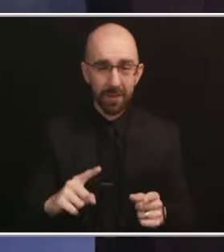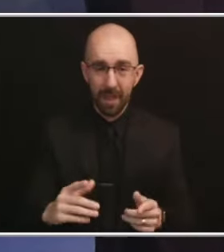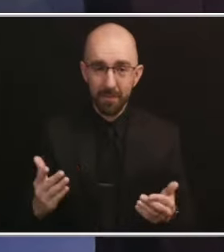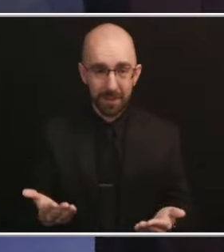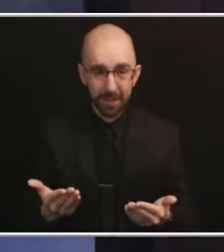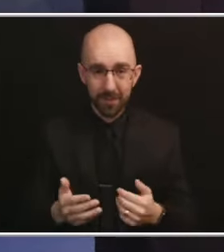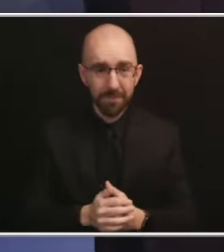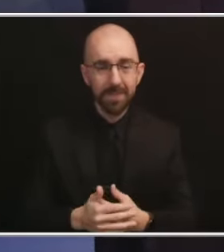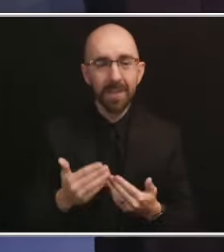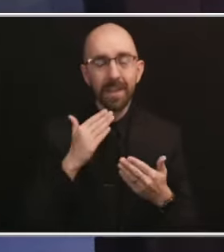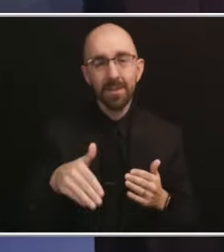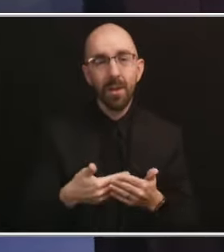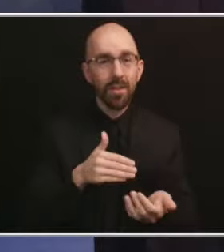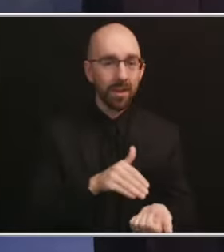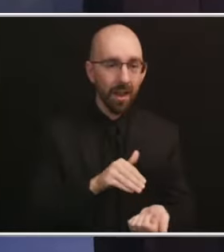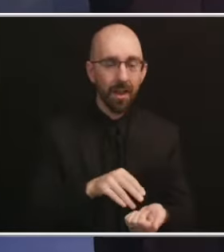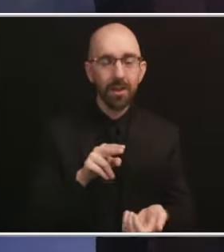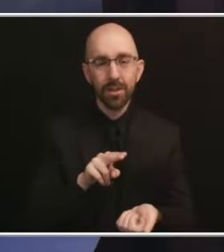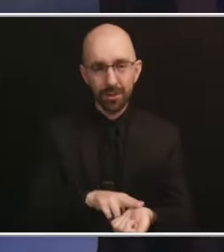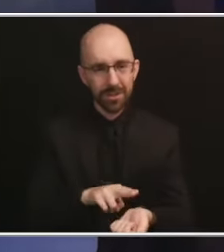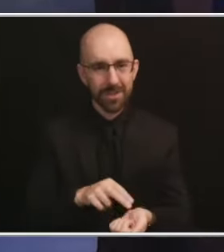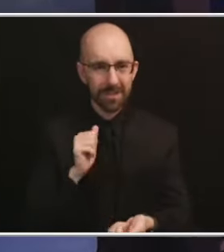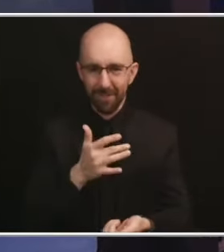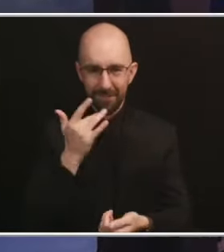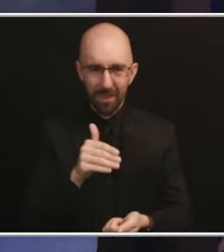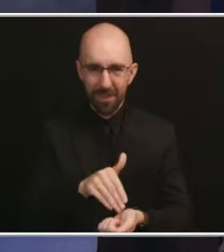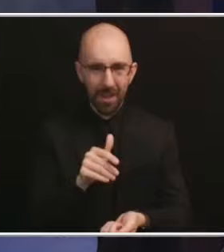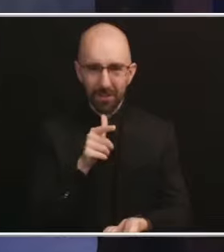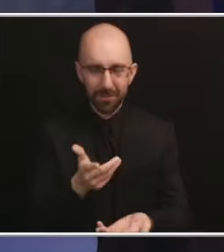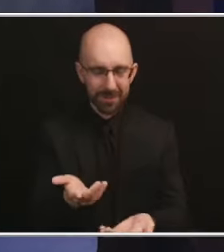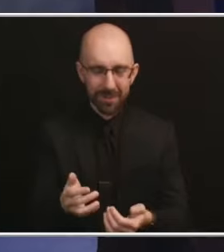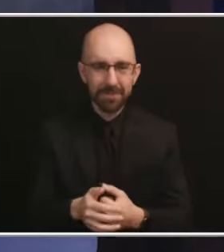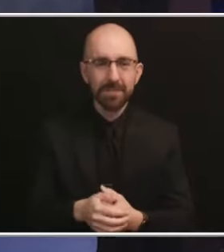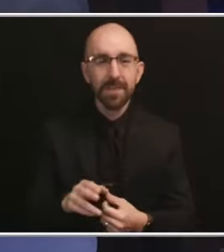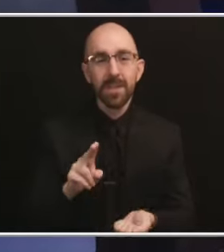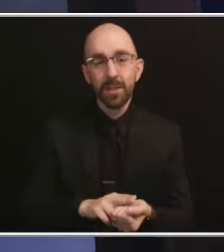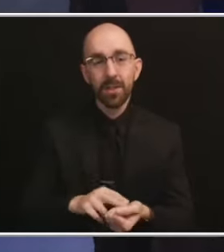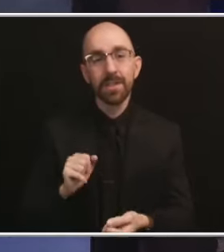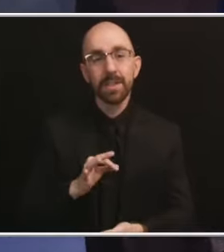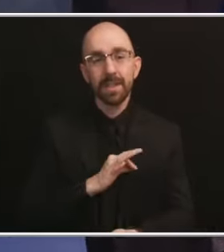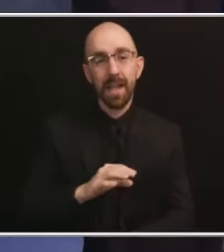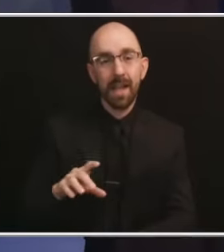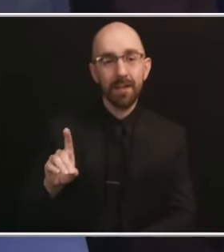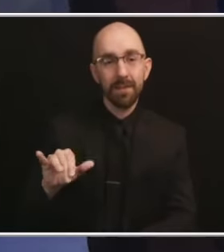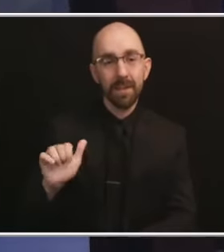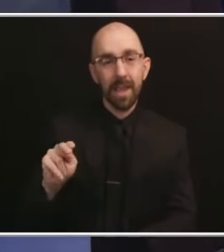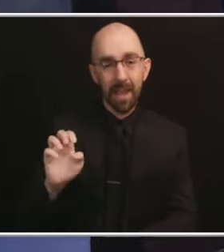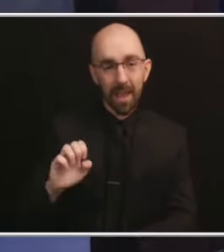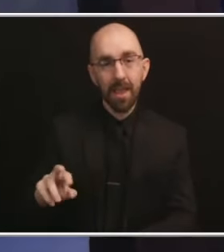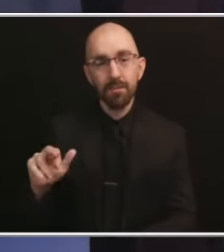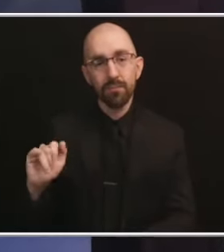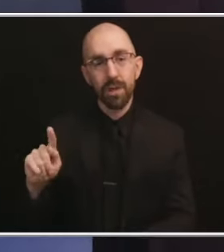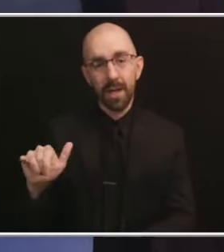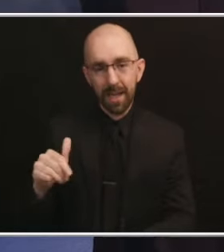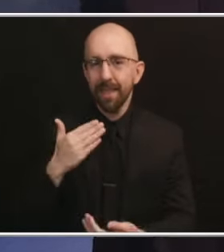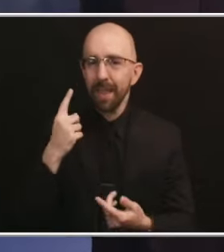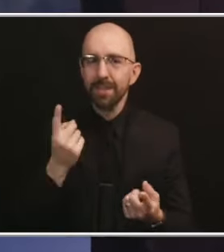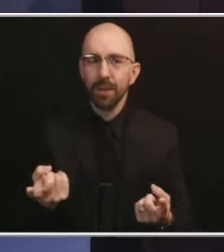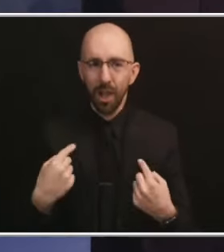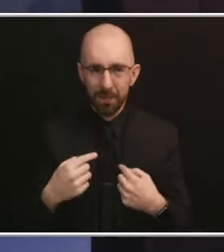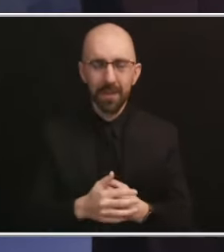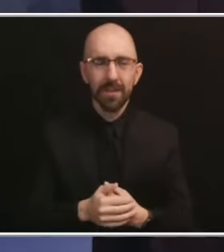and nurses, but let's forget the docs. We didn't do anything. To our nursing staff, to Dane, Yep. to Brittany, thank you guys very much for coming down, course. letting us embarrass